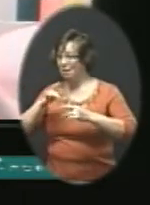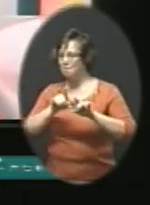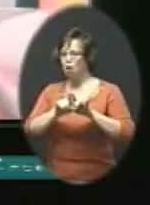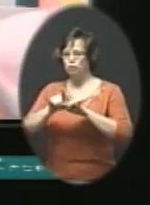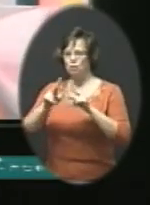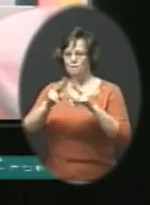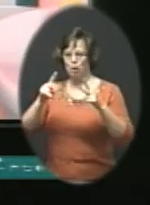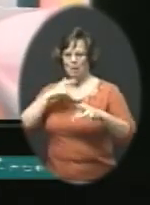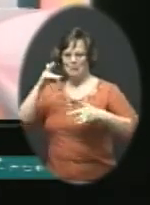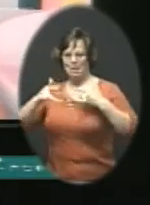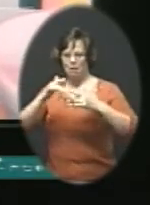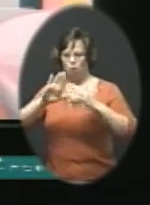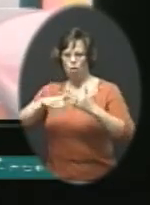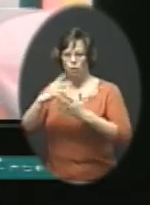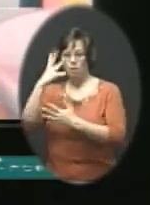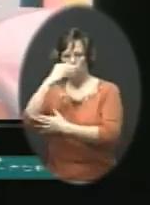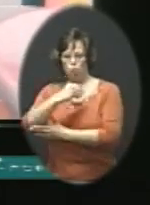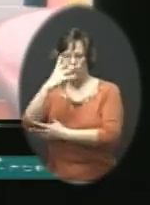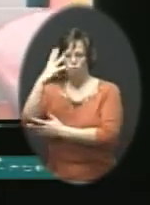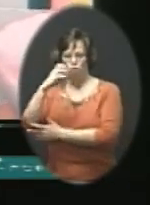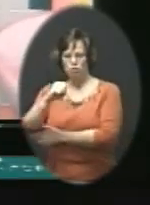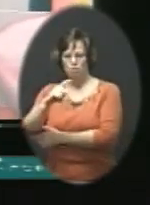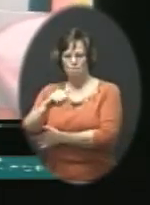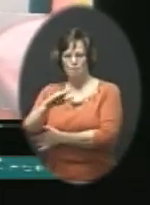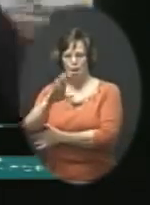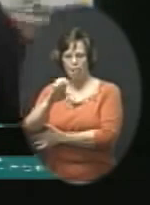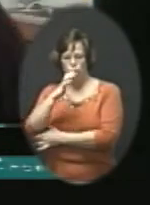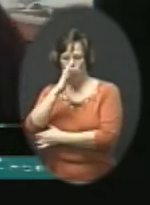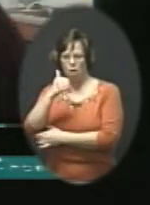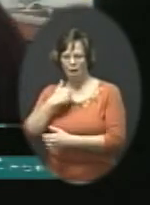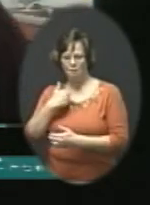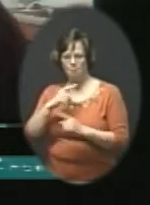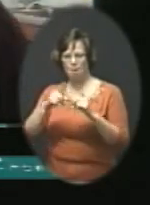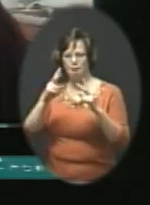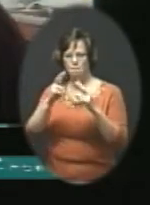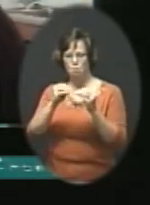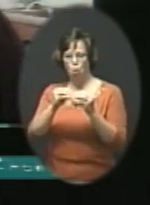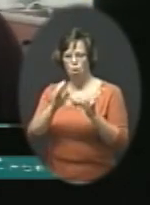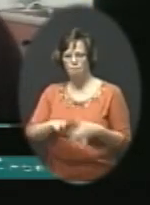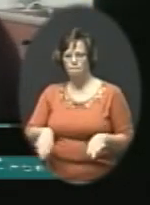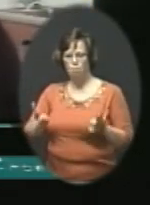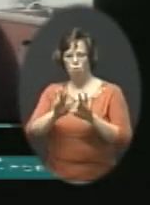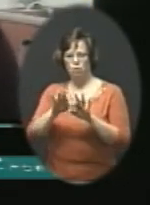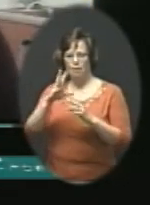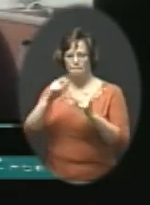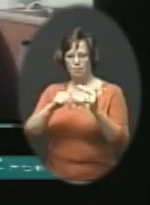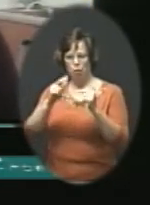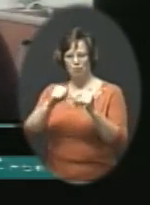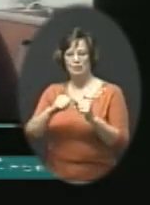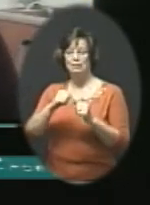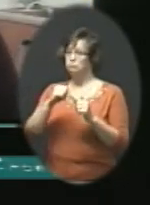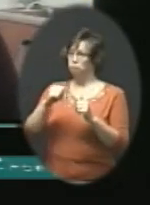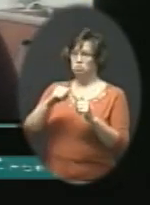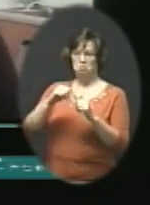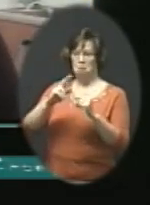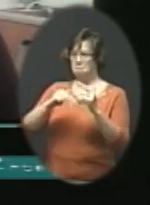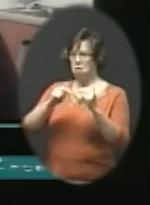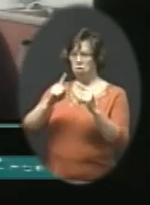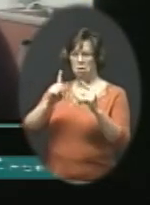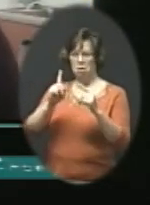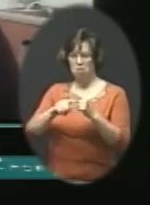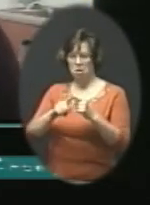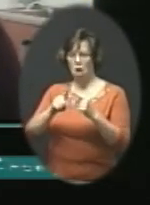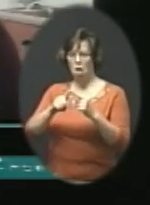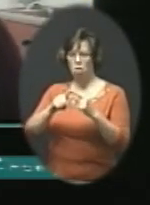very excited for all the beautiful space that we will have. But more importantly, the building is just a building until the children